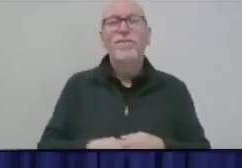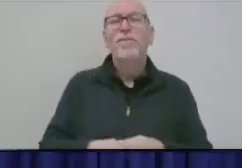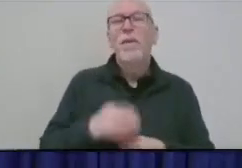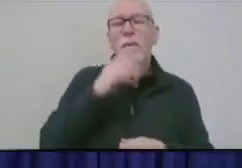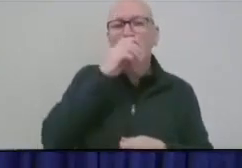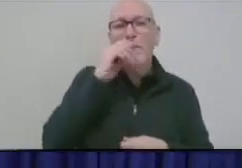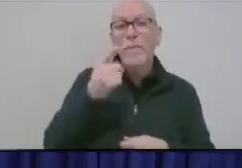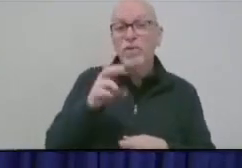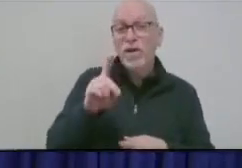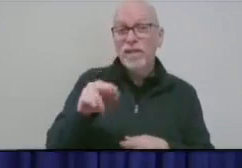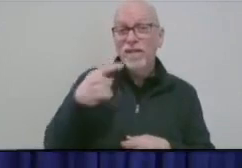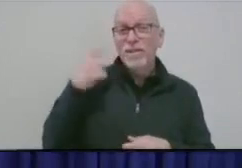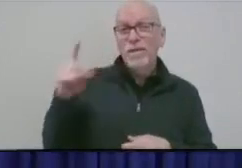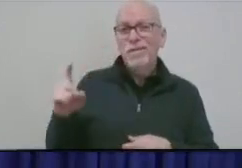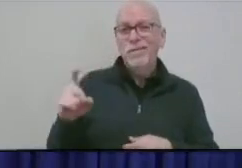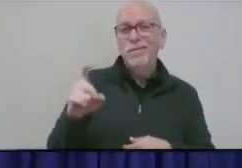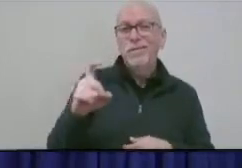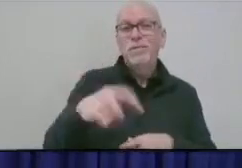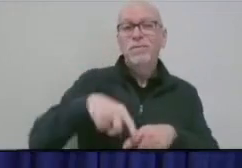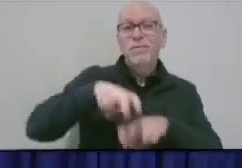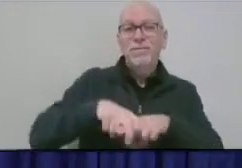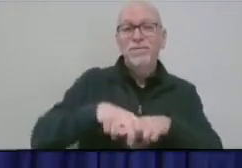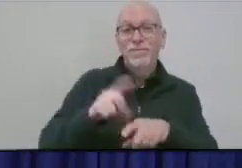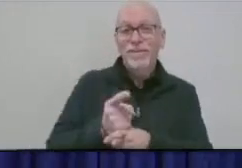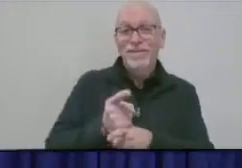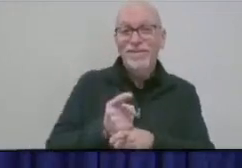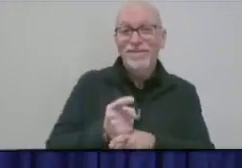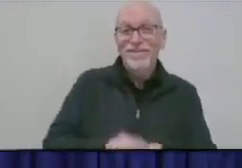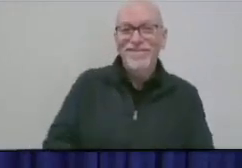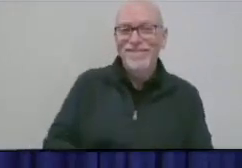sure Dr. Dan's already rushing to the microphone.